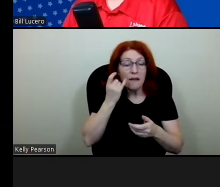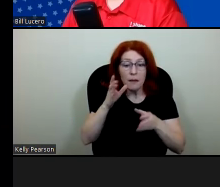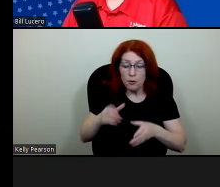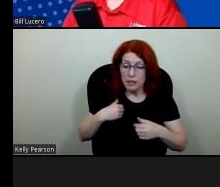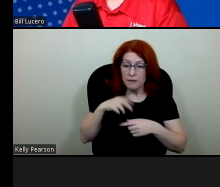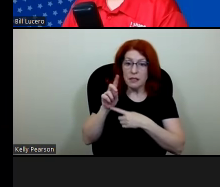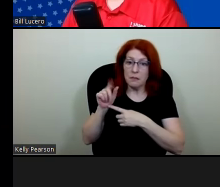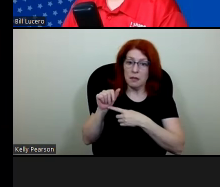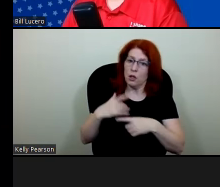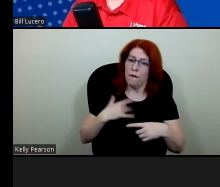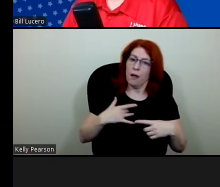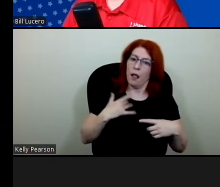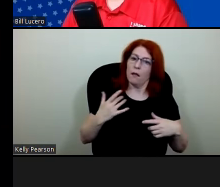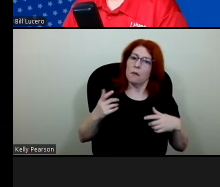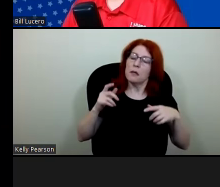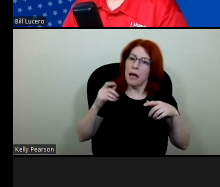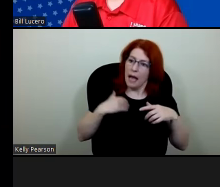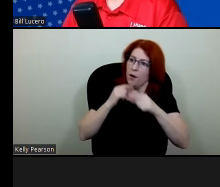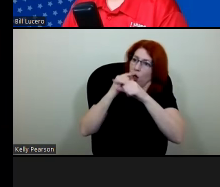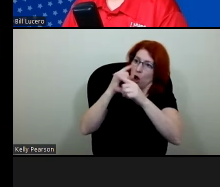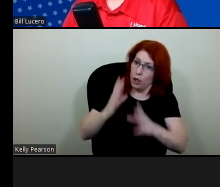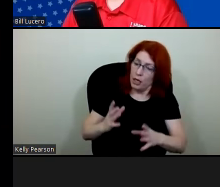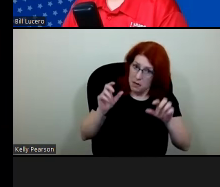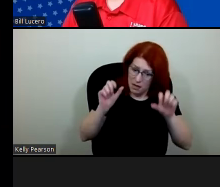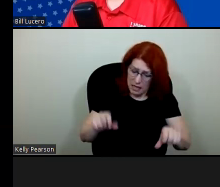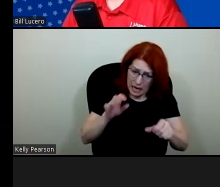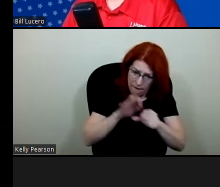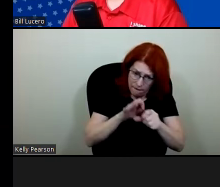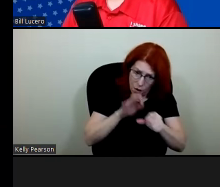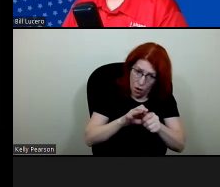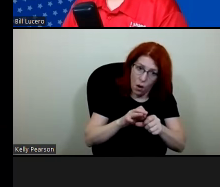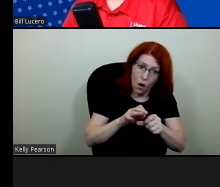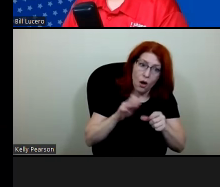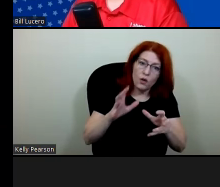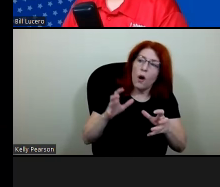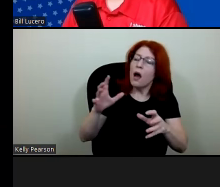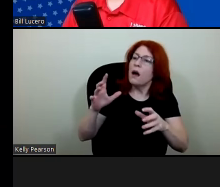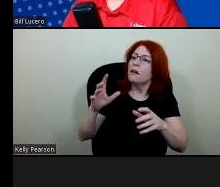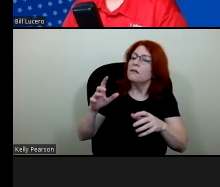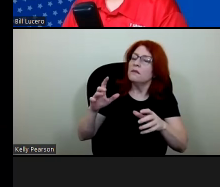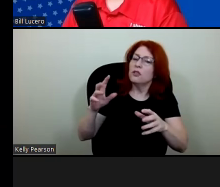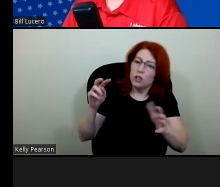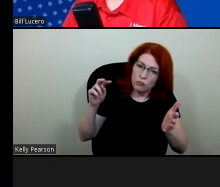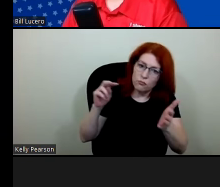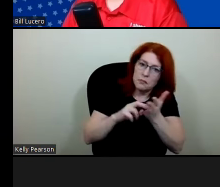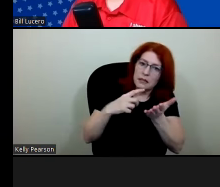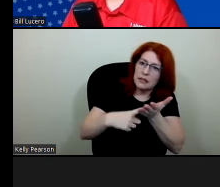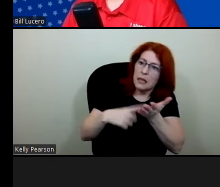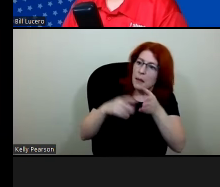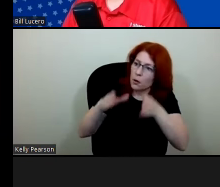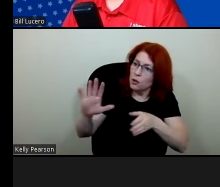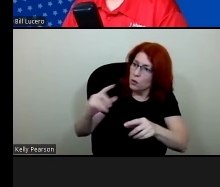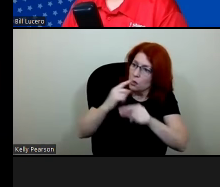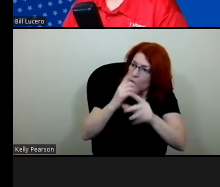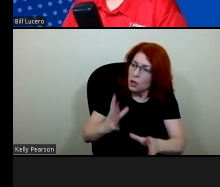disability and you feel like you have a guardian, but you are able to vote and you want that to be revisited, you can do that with the person who's your guardian.